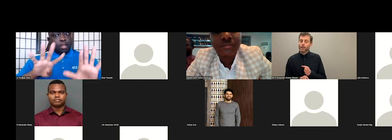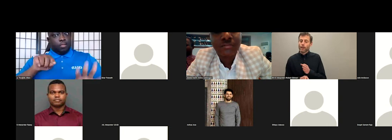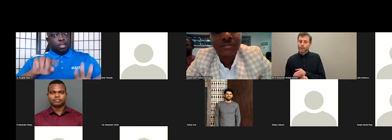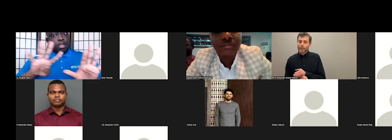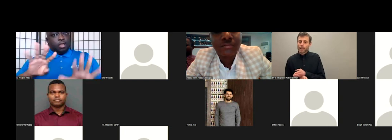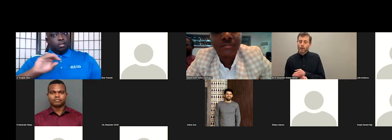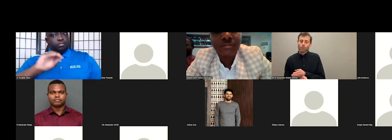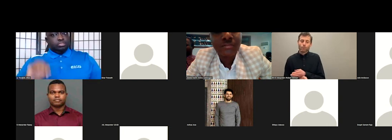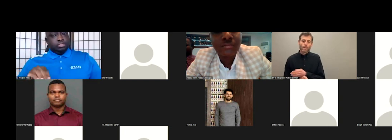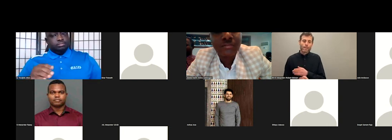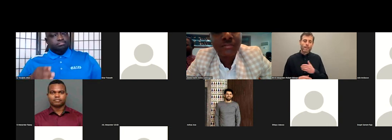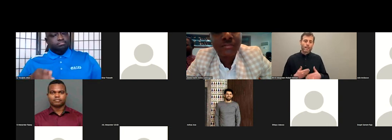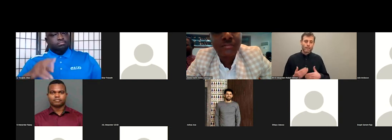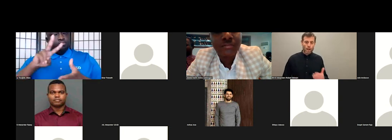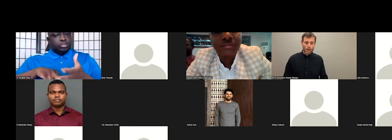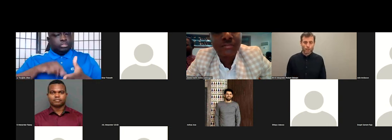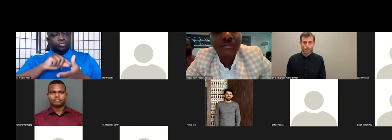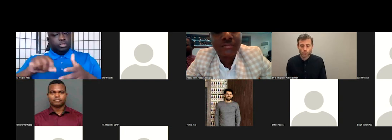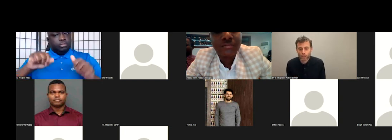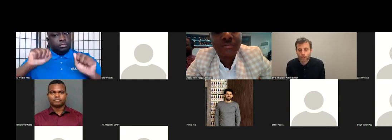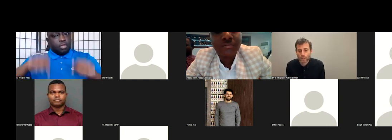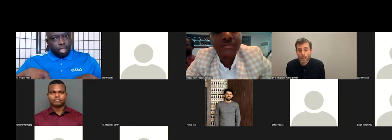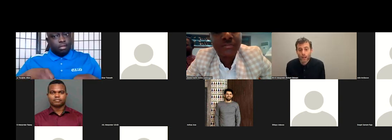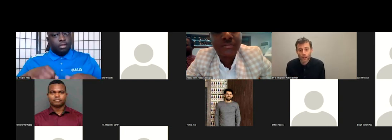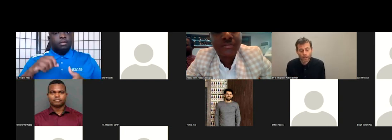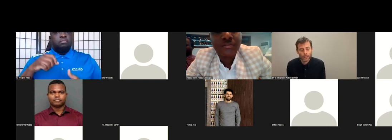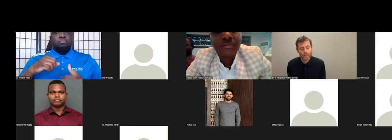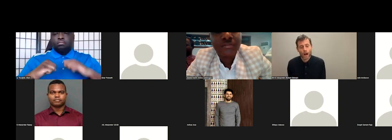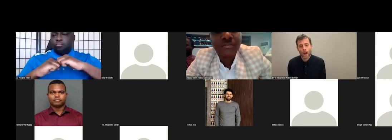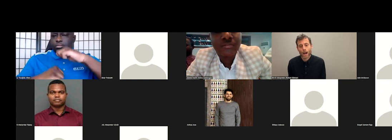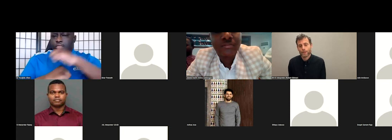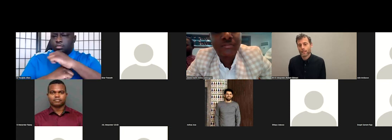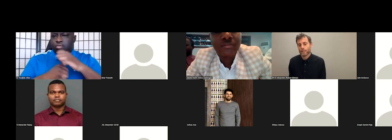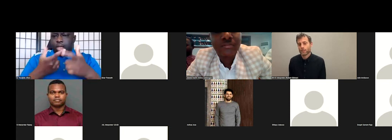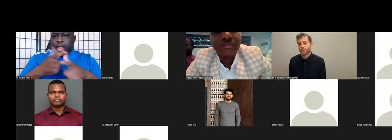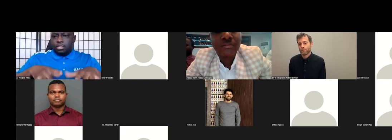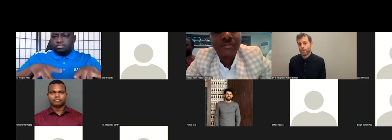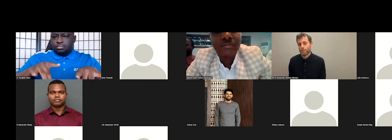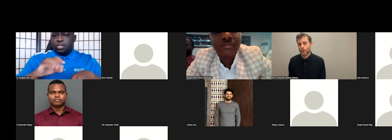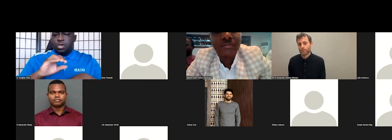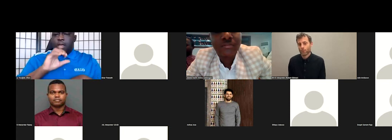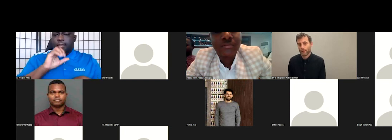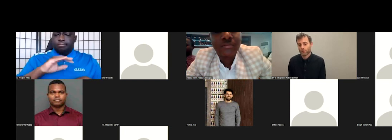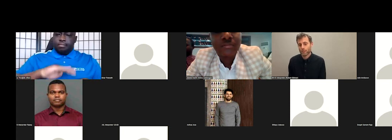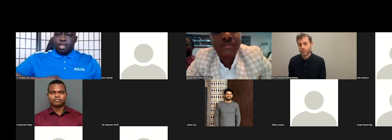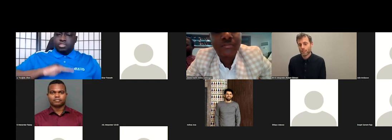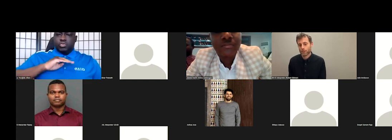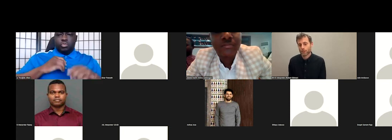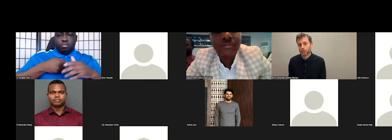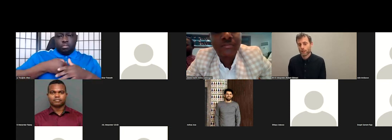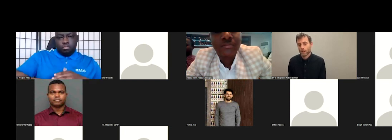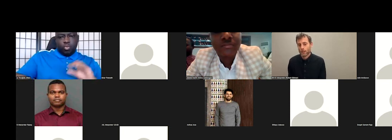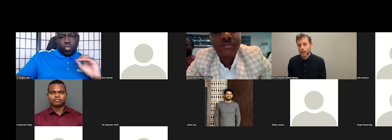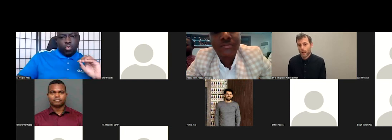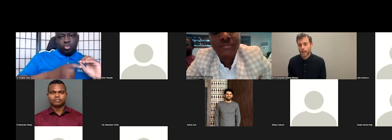the very beginning rather than as an afterthought, because currently a high percentage of deaf people have poor literacy